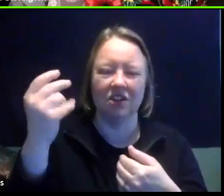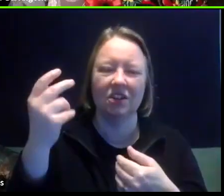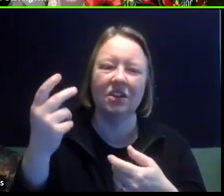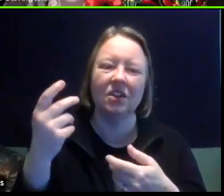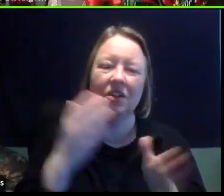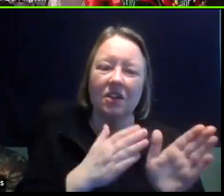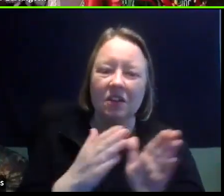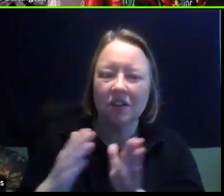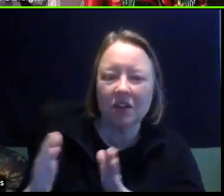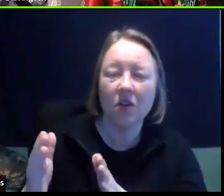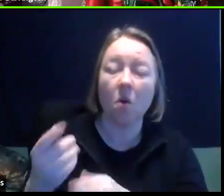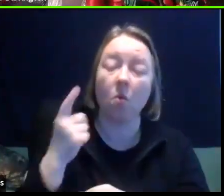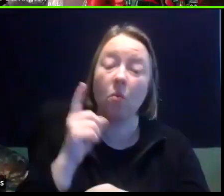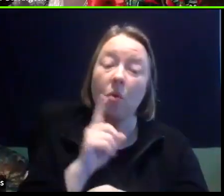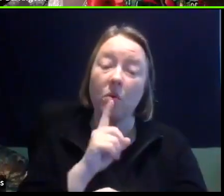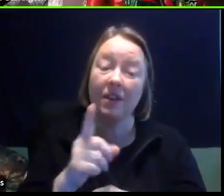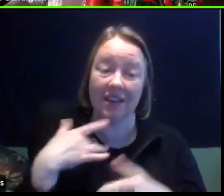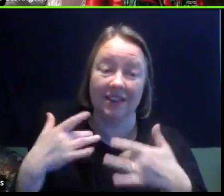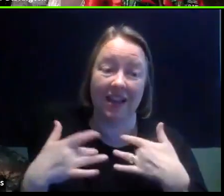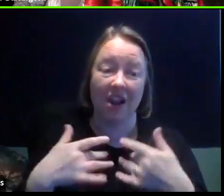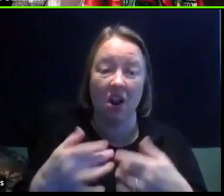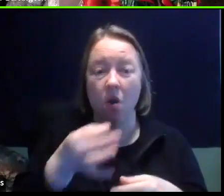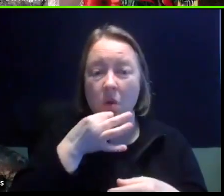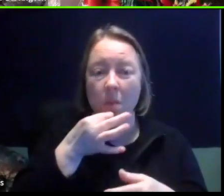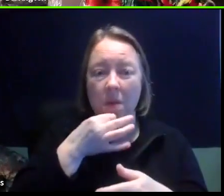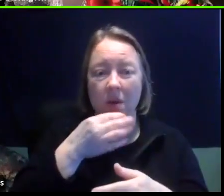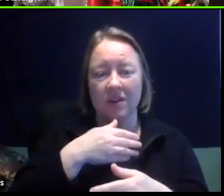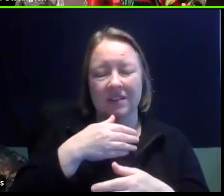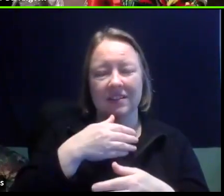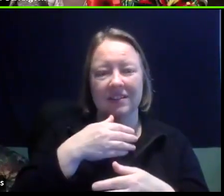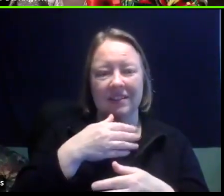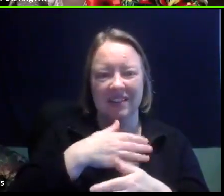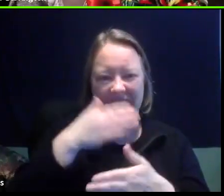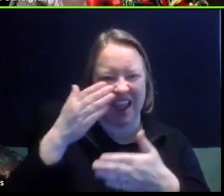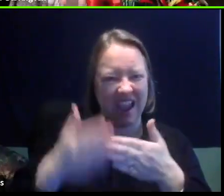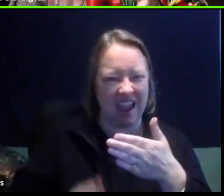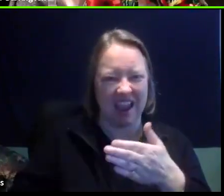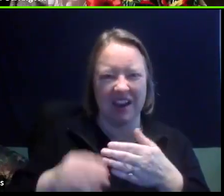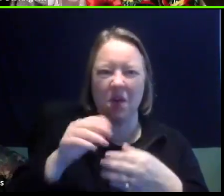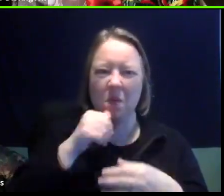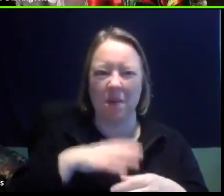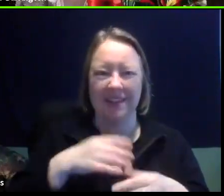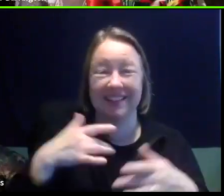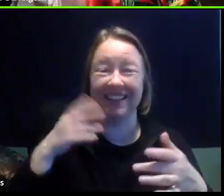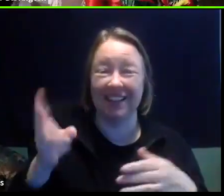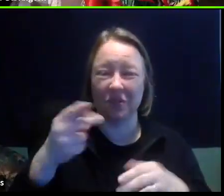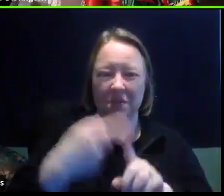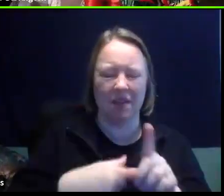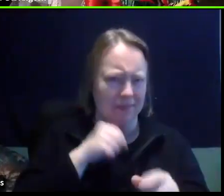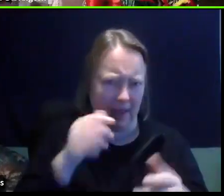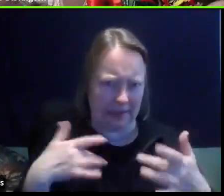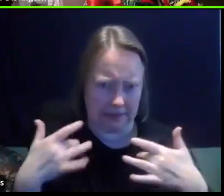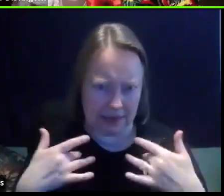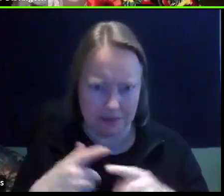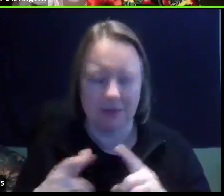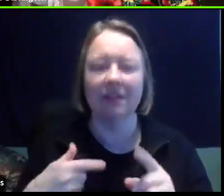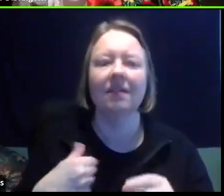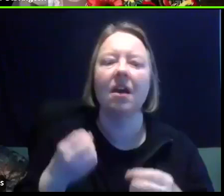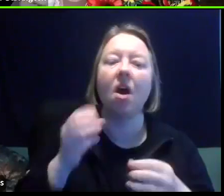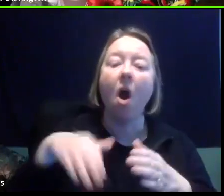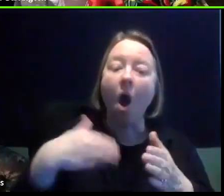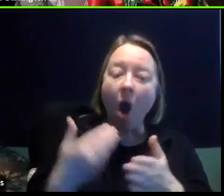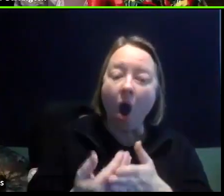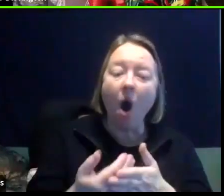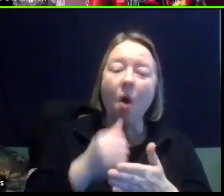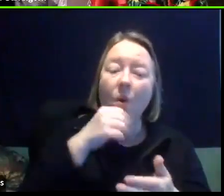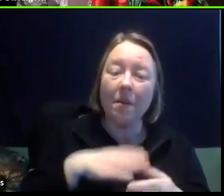excited about, that it is almost the end of Women's History Month. I'm not excited about that, but the fact that there are all women on the show